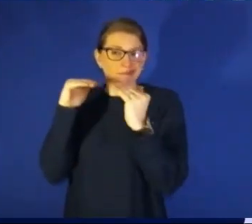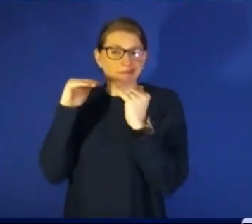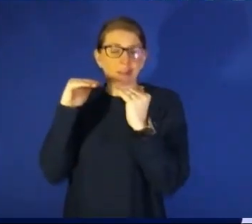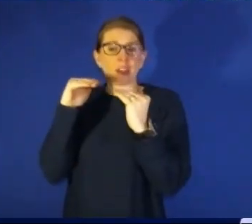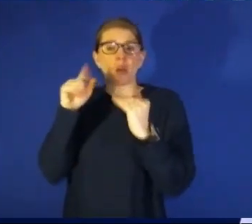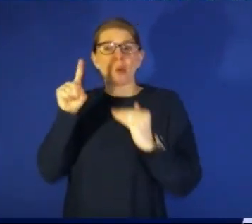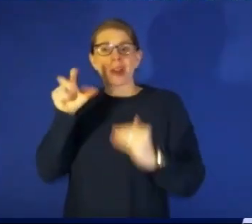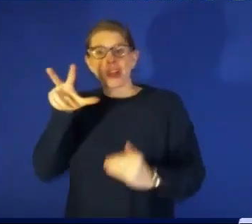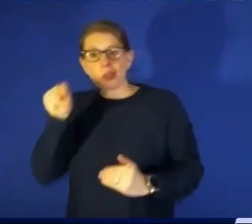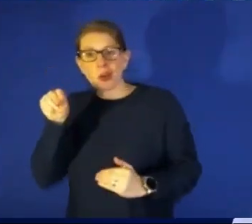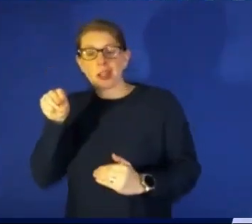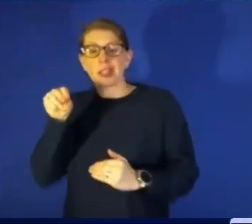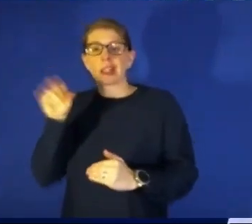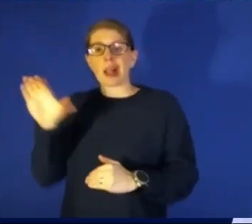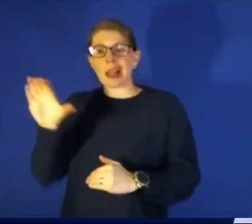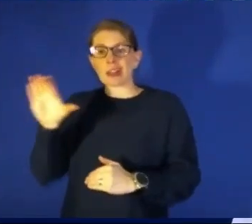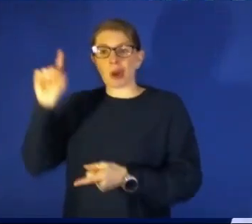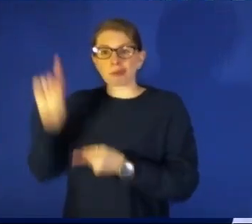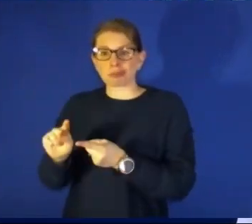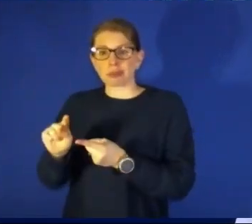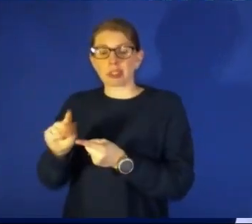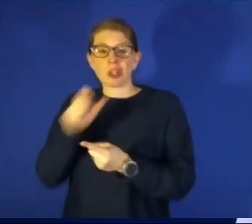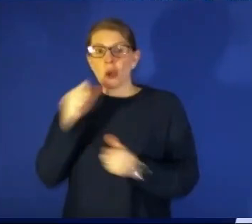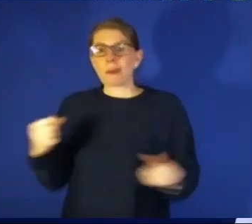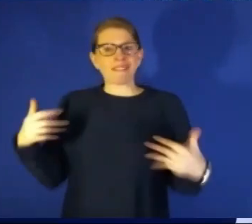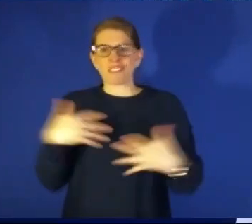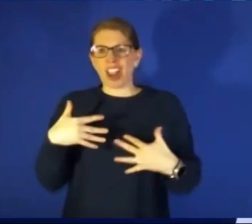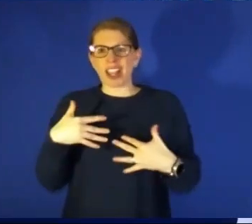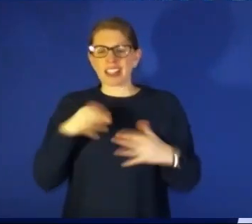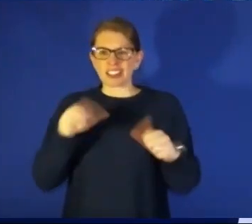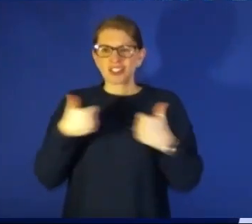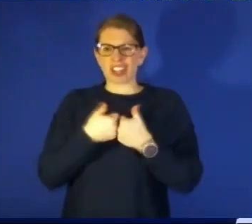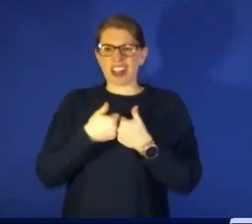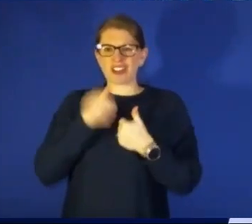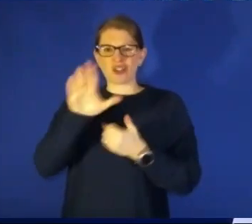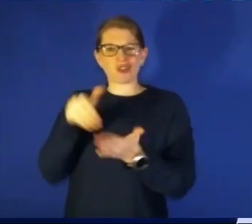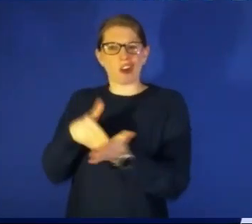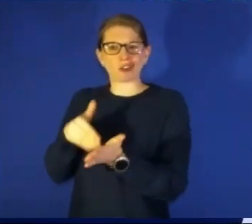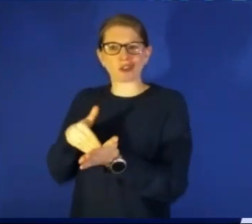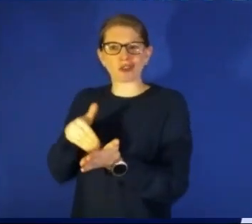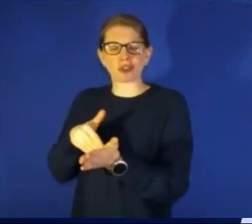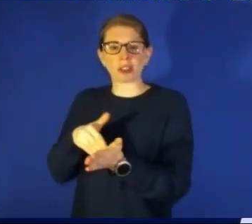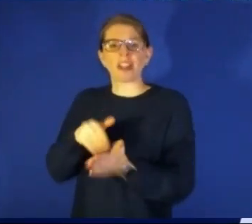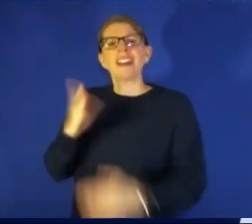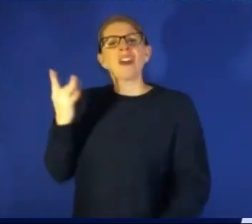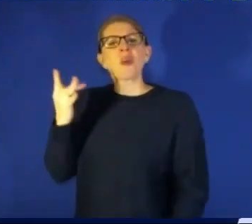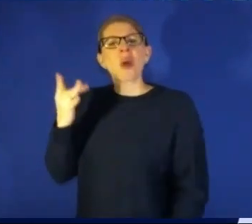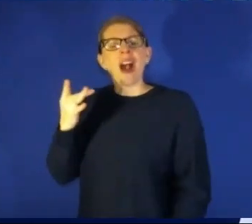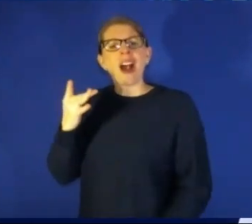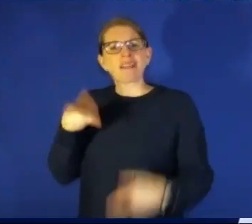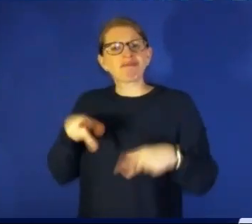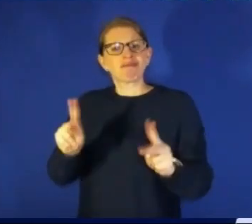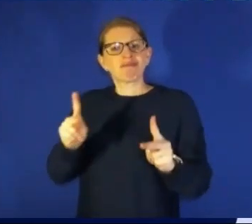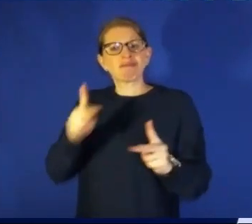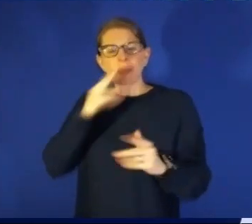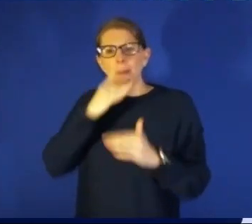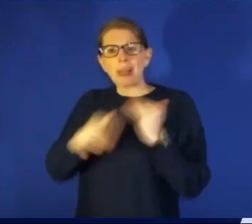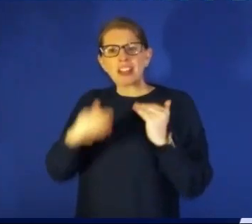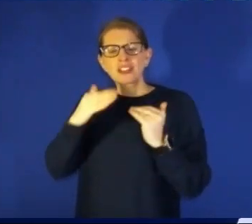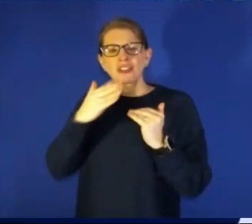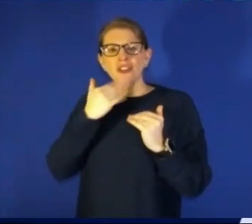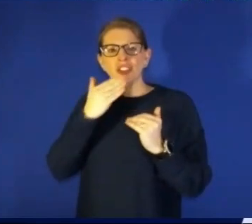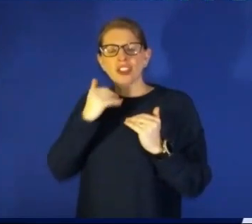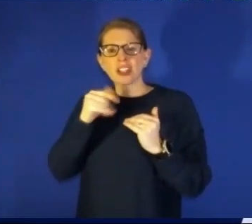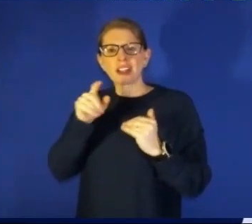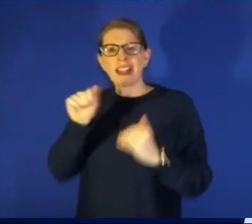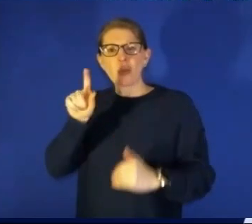cholesterol down. Don't be afraid of challenging your doctor and saying, why are you letting my blood sugar stay with an A1C of